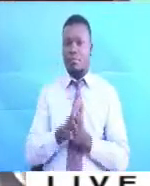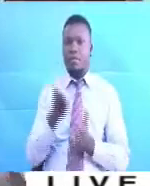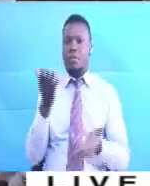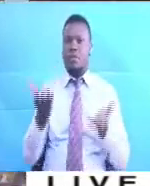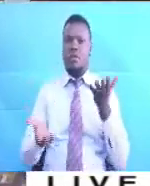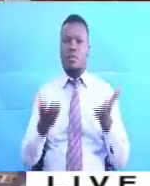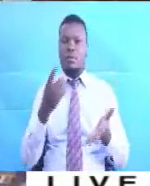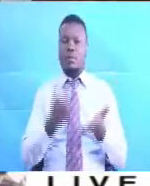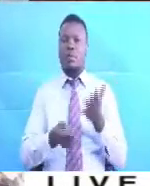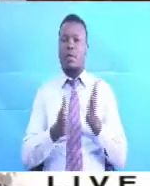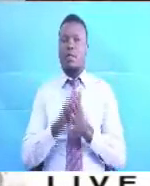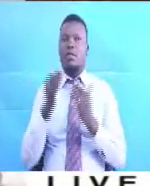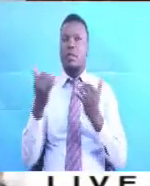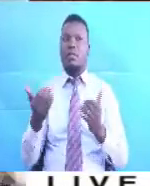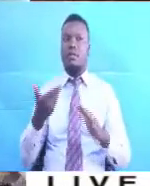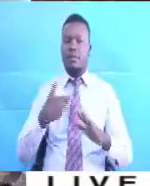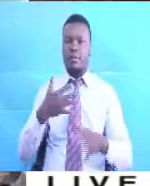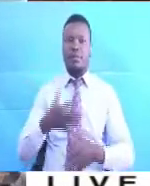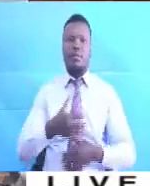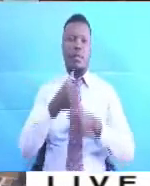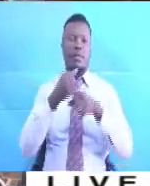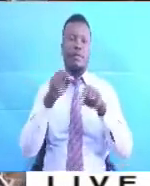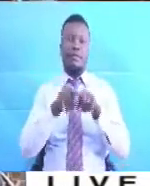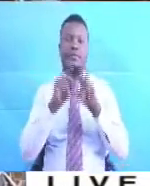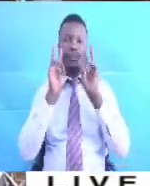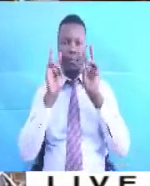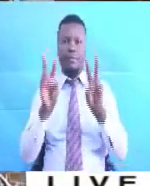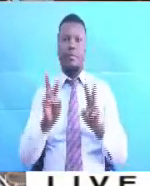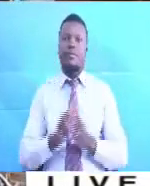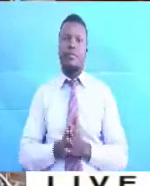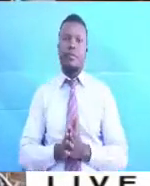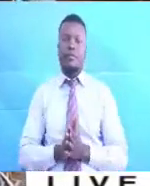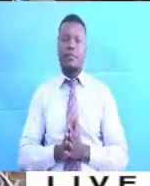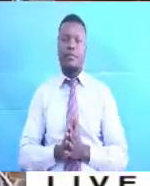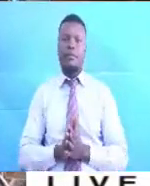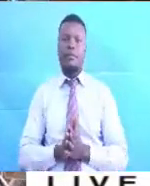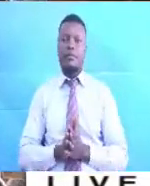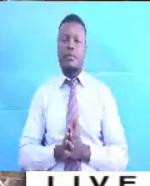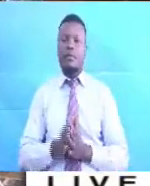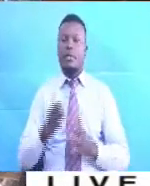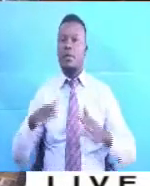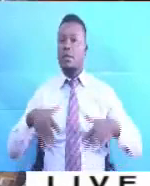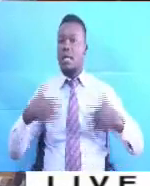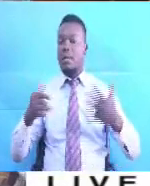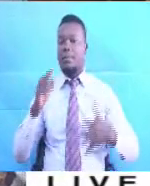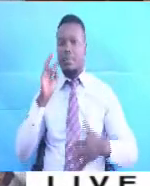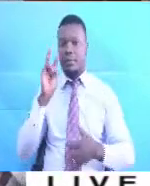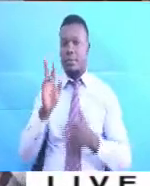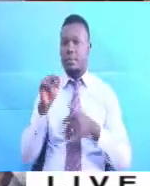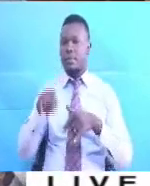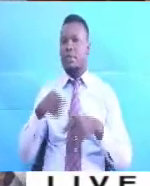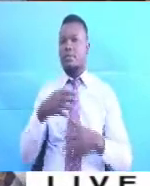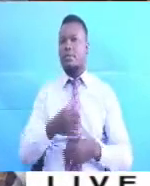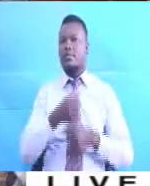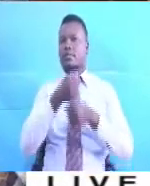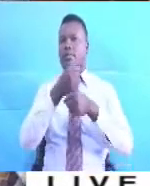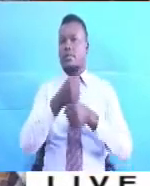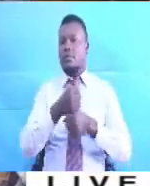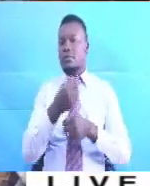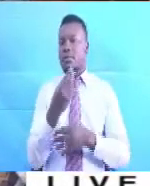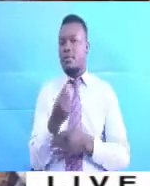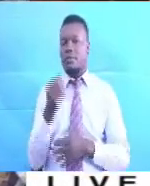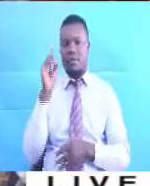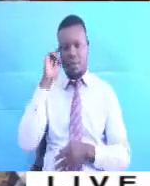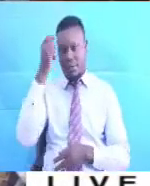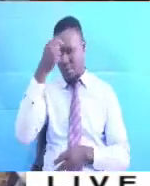what is available in the National Treasury, adding that he's happy that this financial year the government is